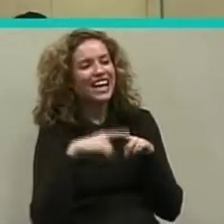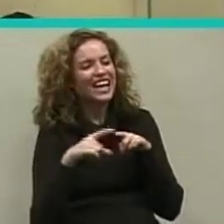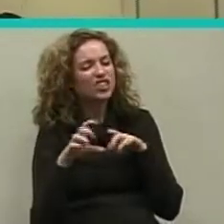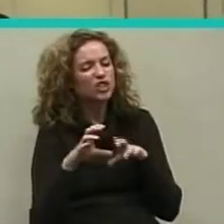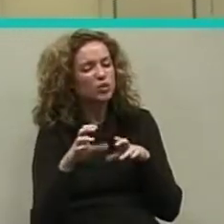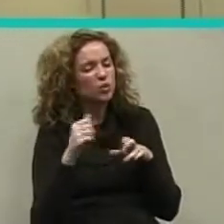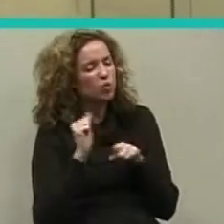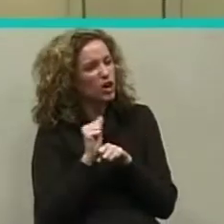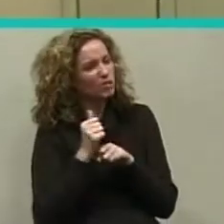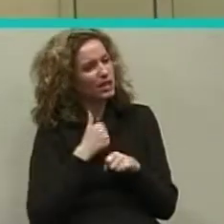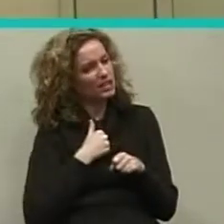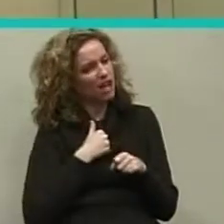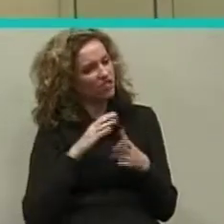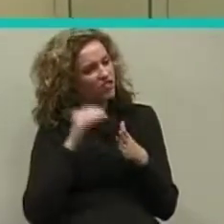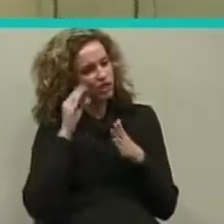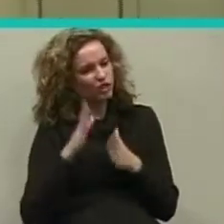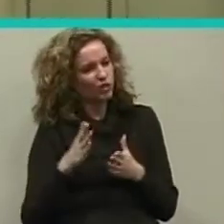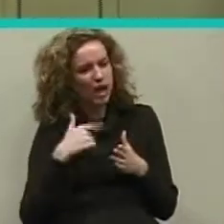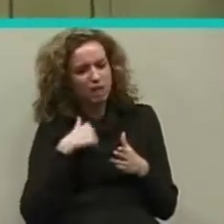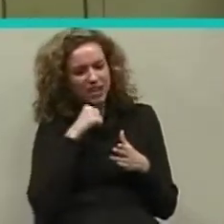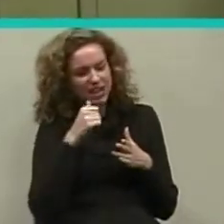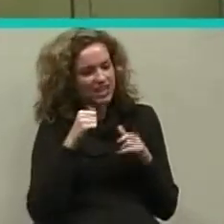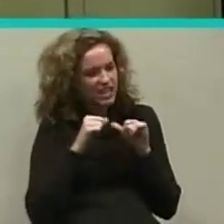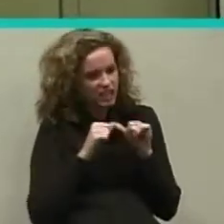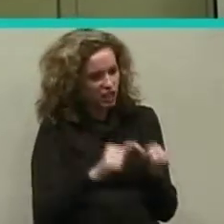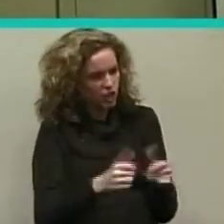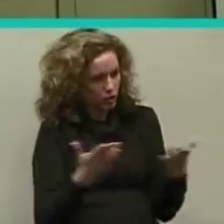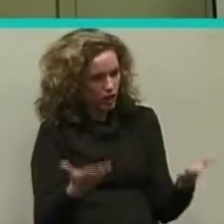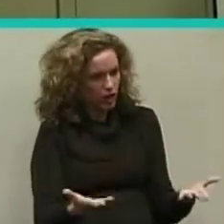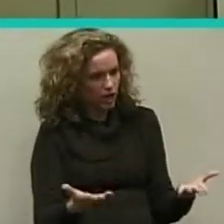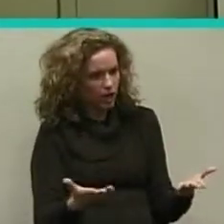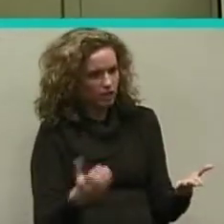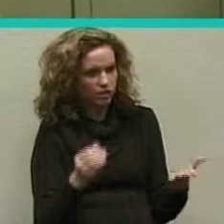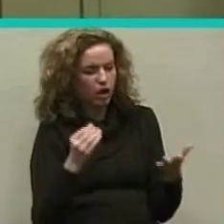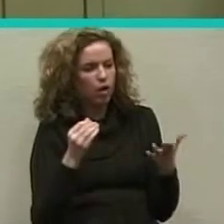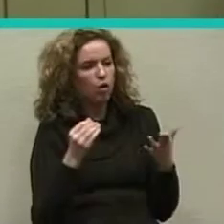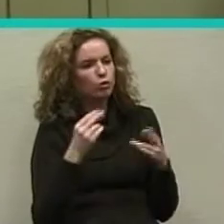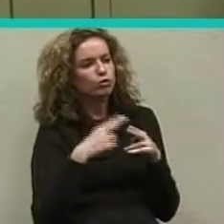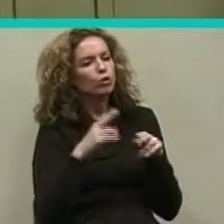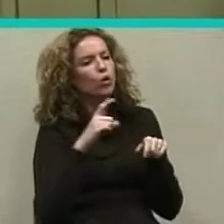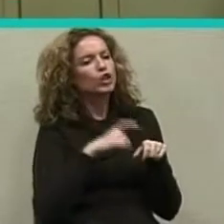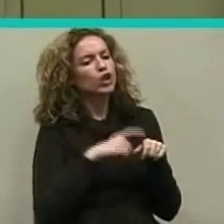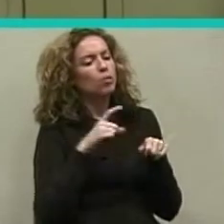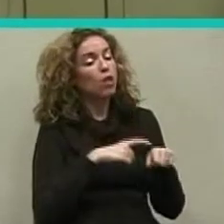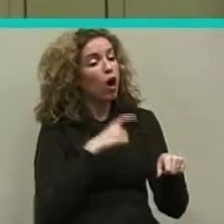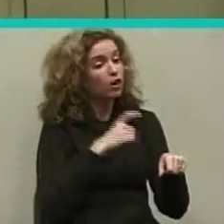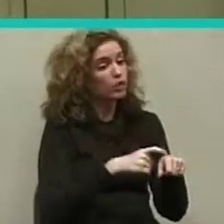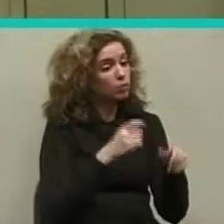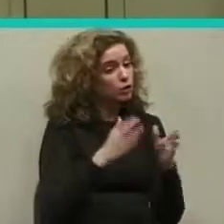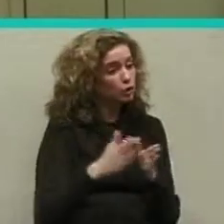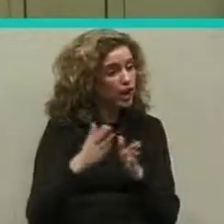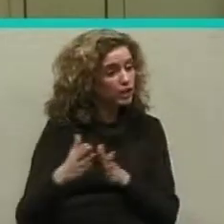right? So nothing. I didn't see anything going on there. How about short-term, long-term strategies?